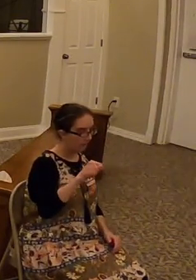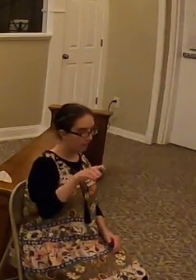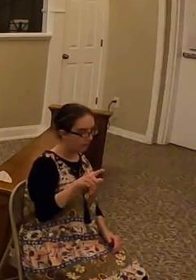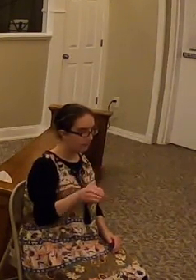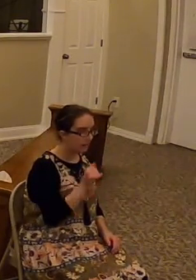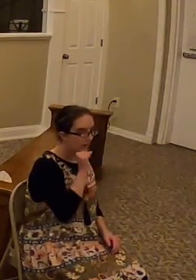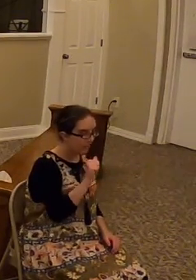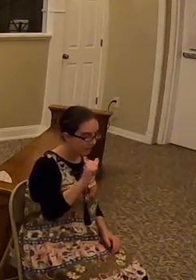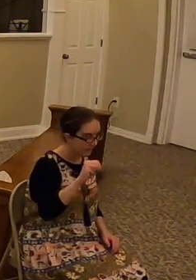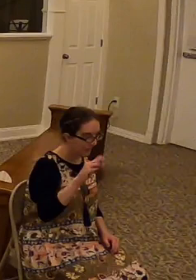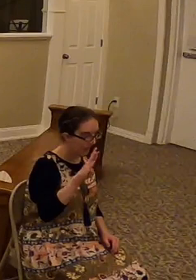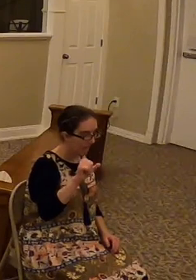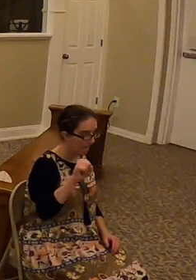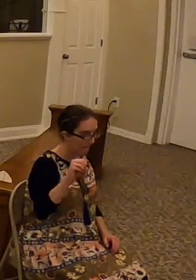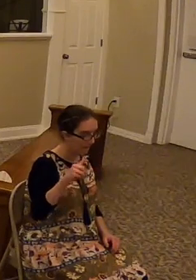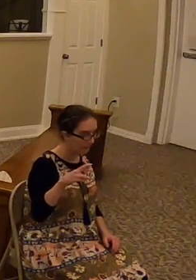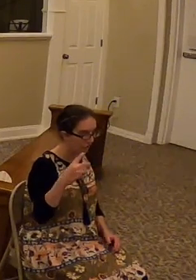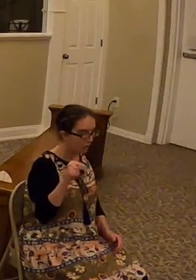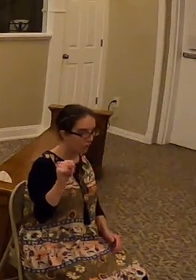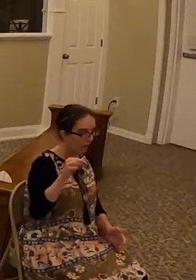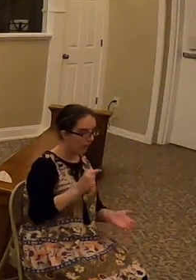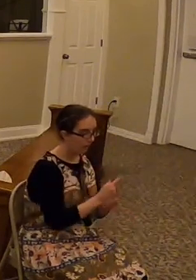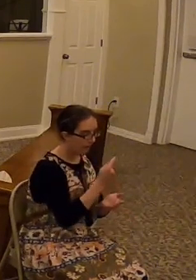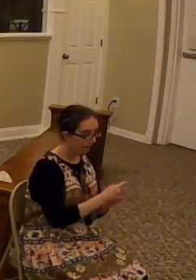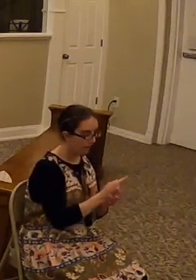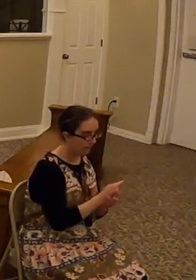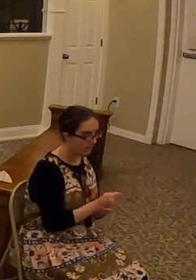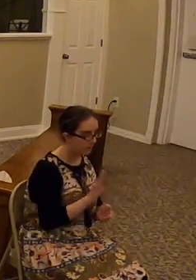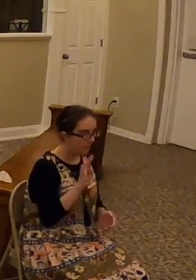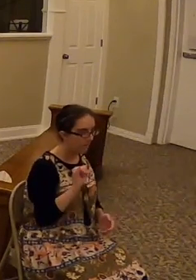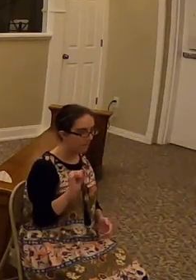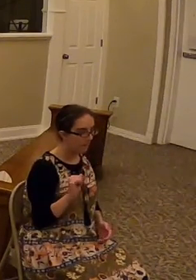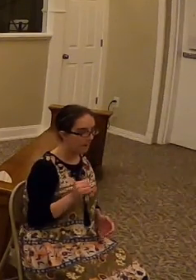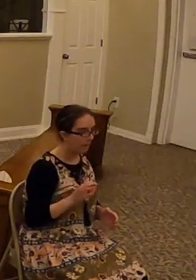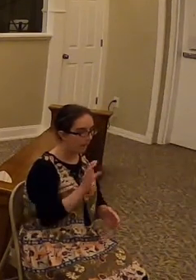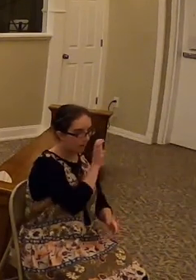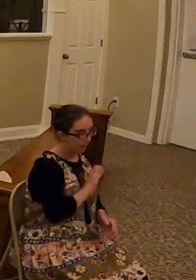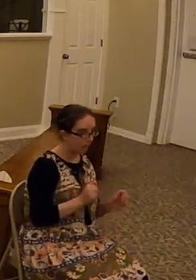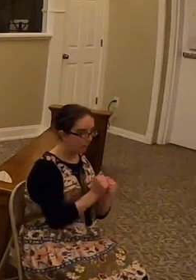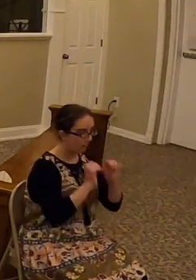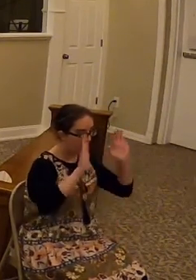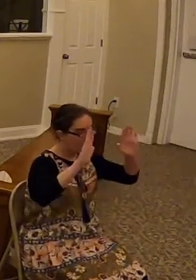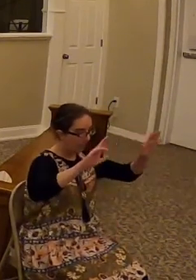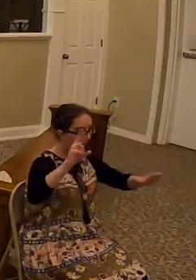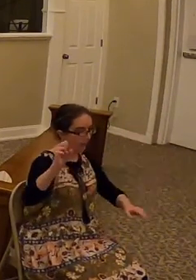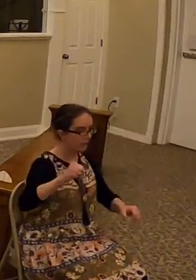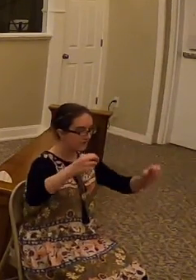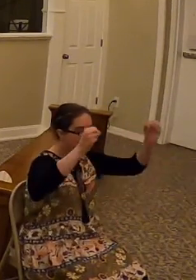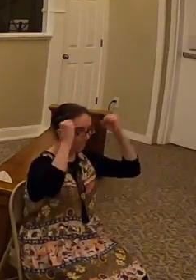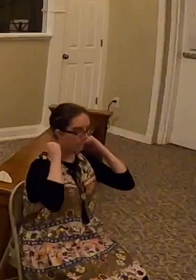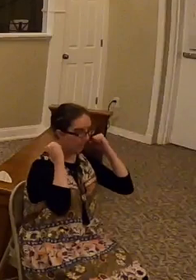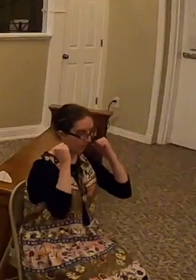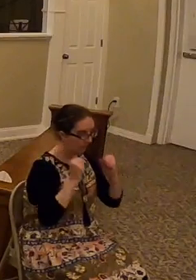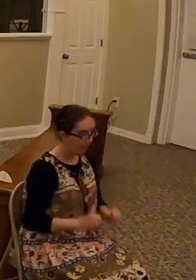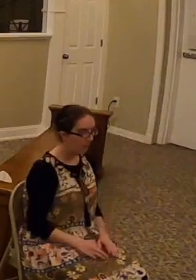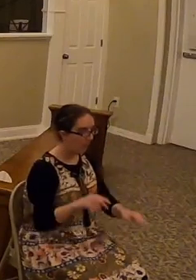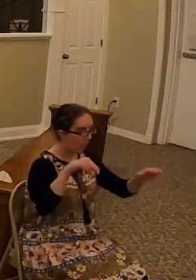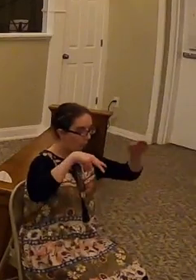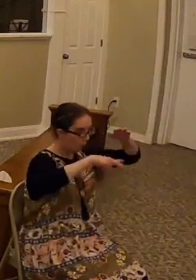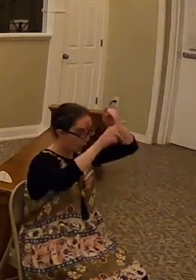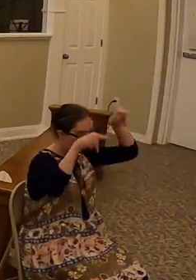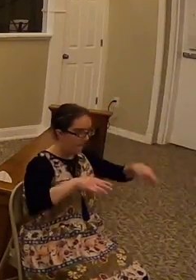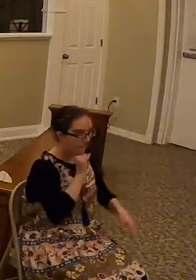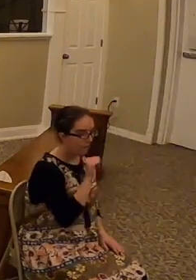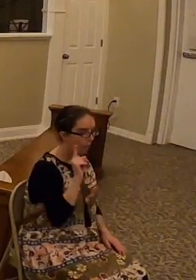an ambassador of the gospel commissioned of Christ with miraculous powers. A prophet